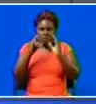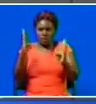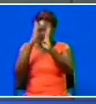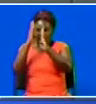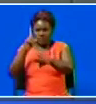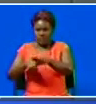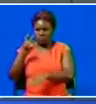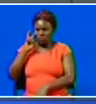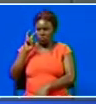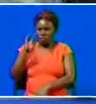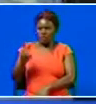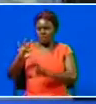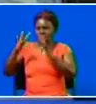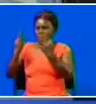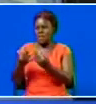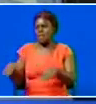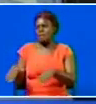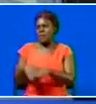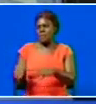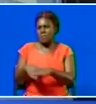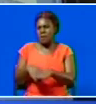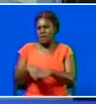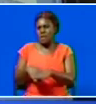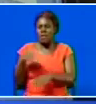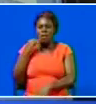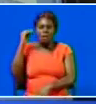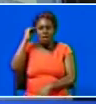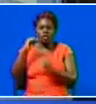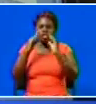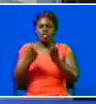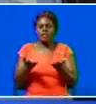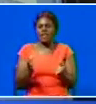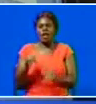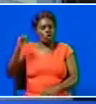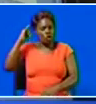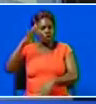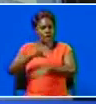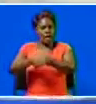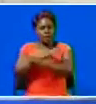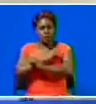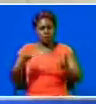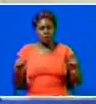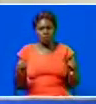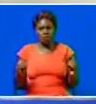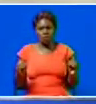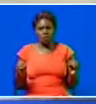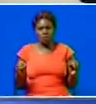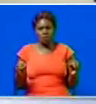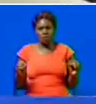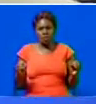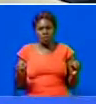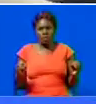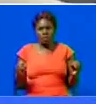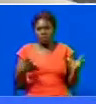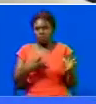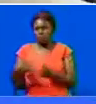Immediately she saw Sadia's family. The principal was nowhere to be found. Her calls went unanswered. As you might have left her somewhere